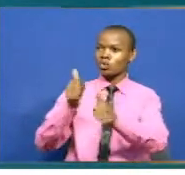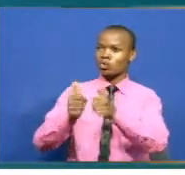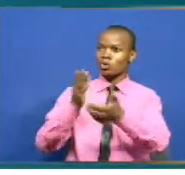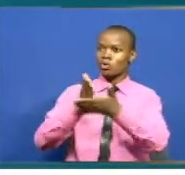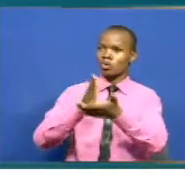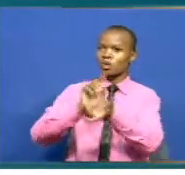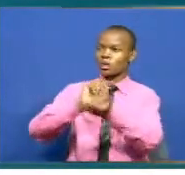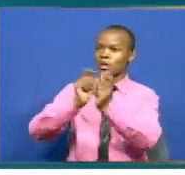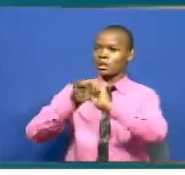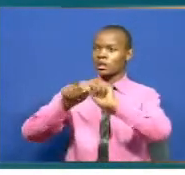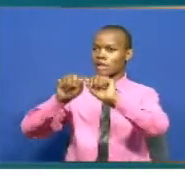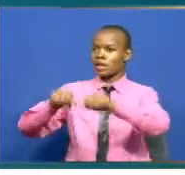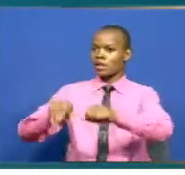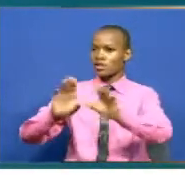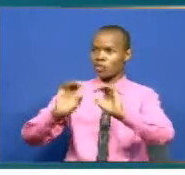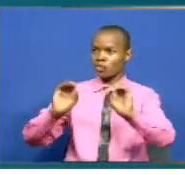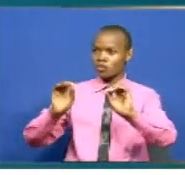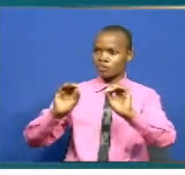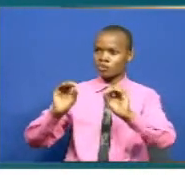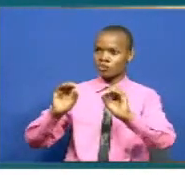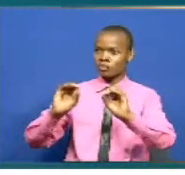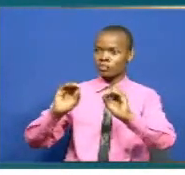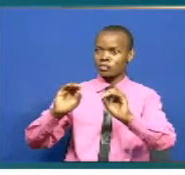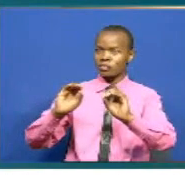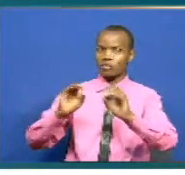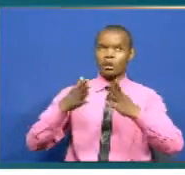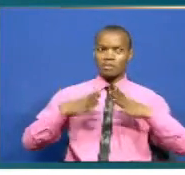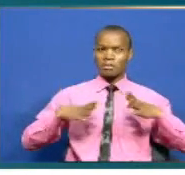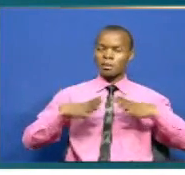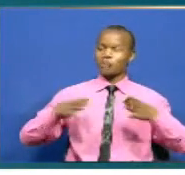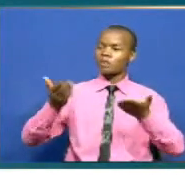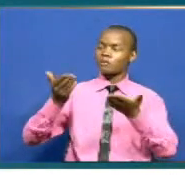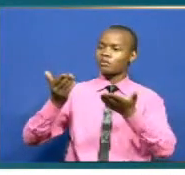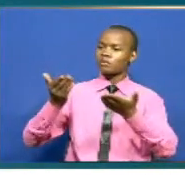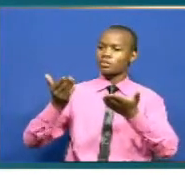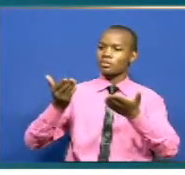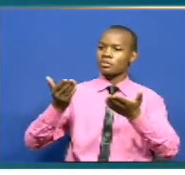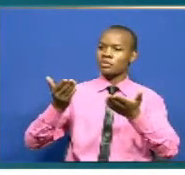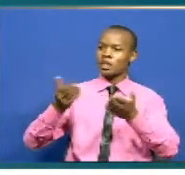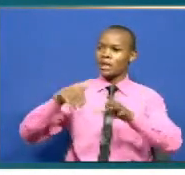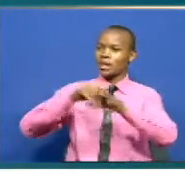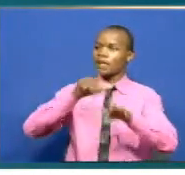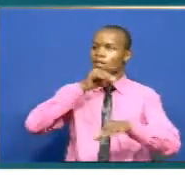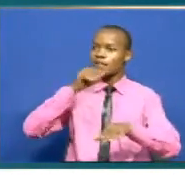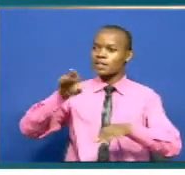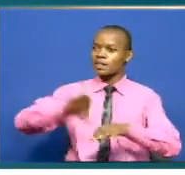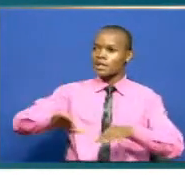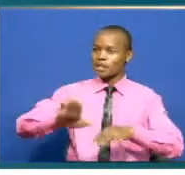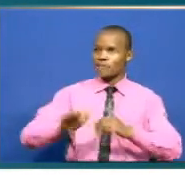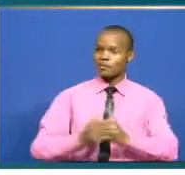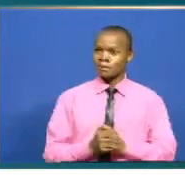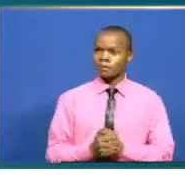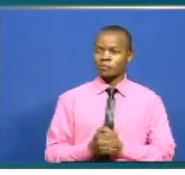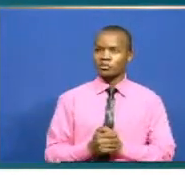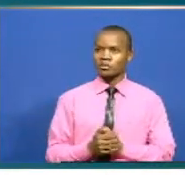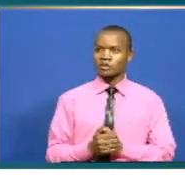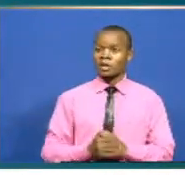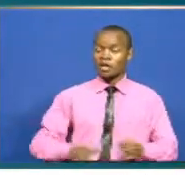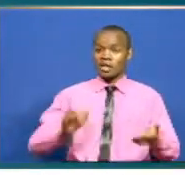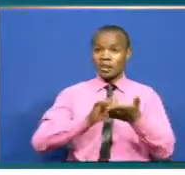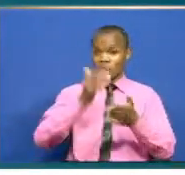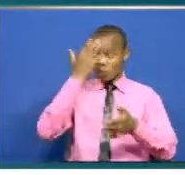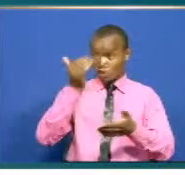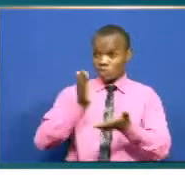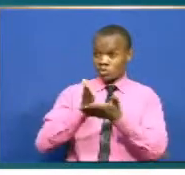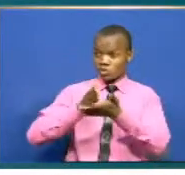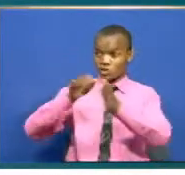divert from the Kenyans in the north or the Kenyans in the semi and arid and the semi-arid region. Mm-hmm. That is why it is so valuable